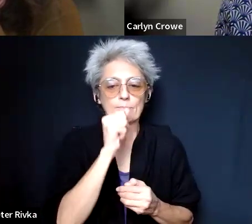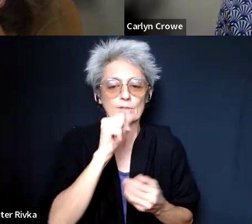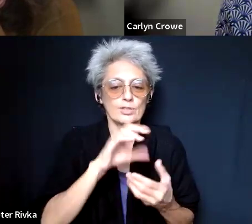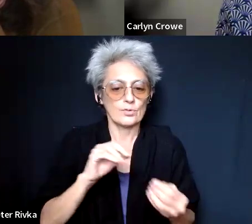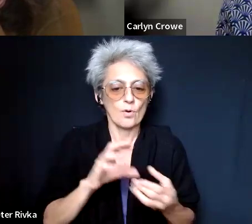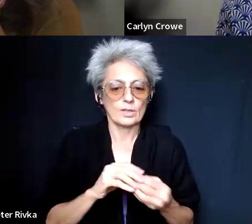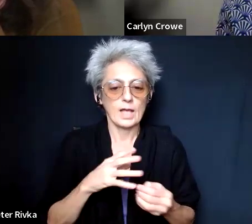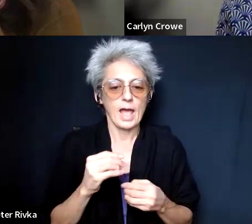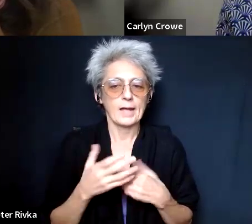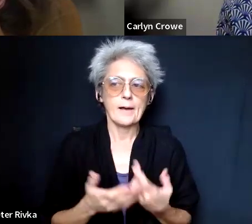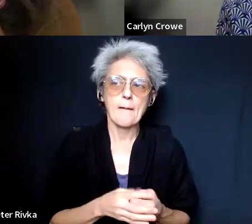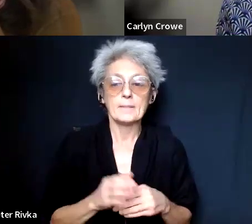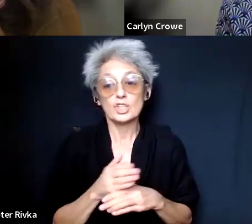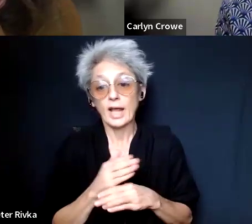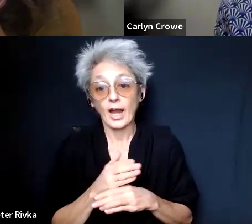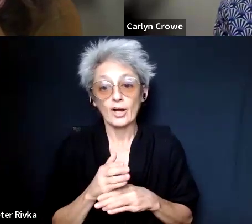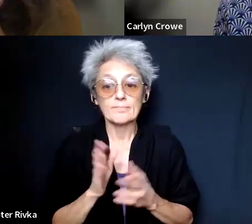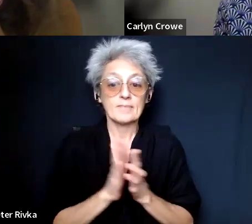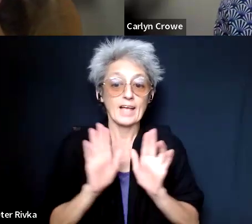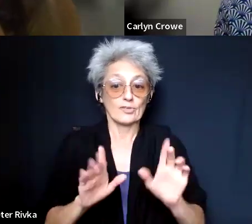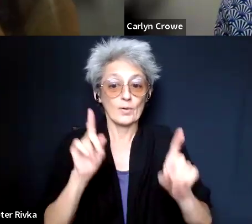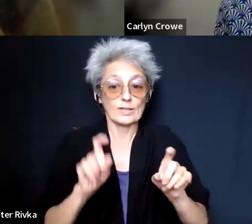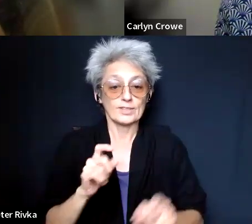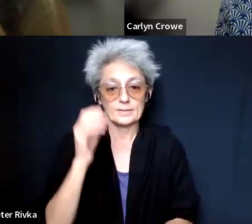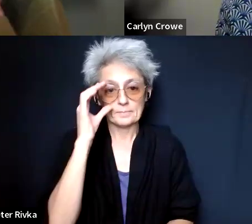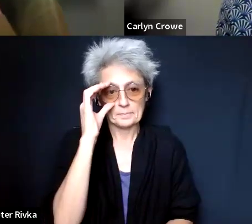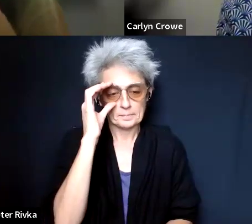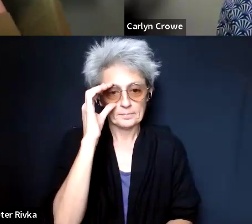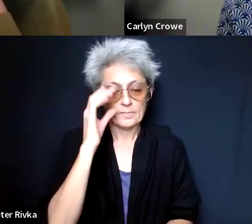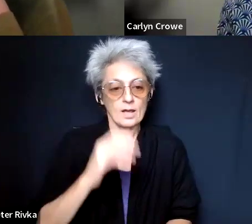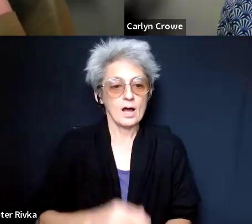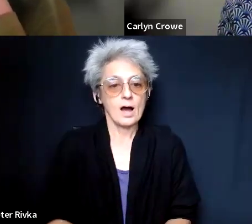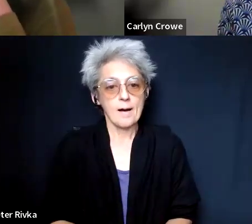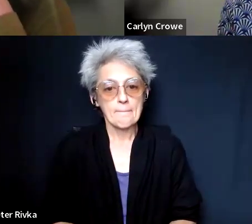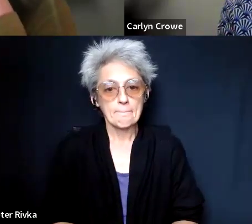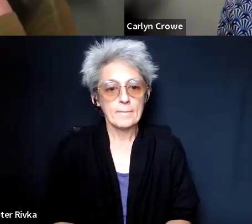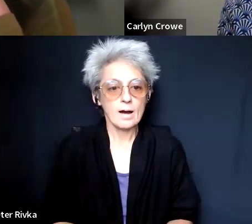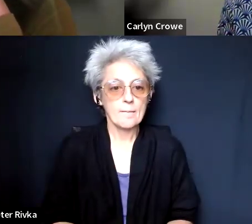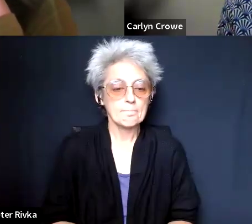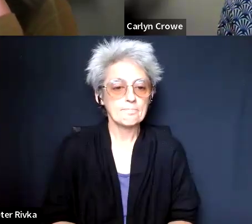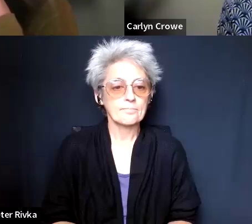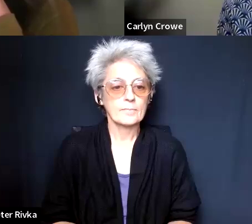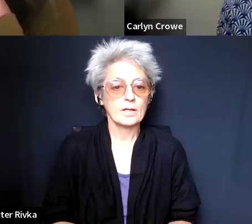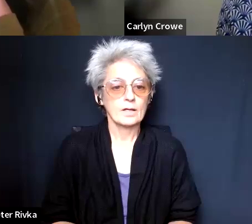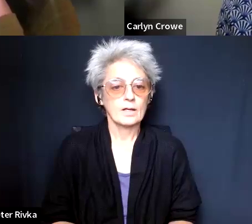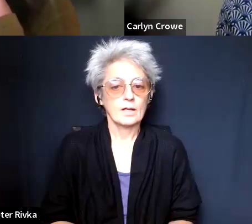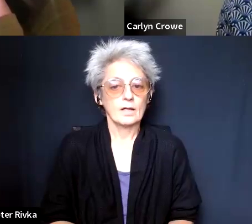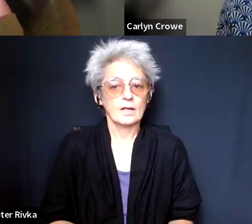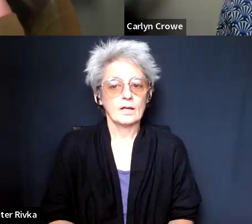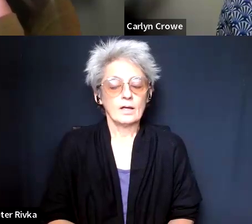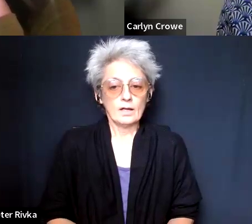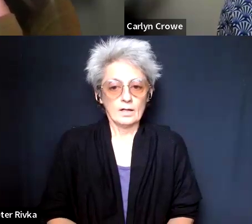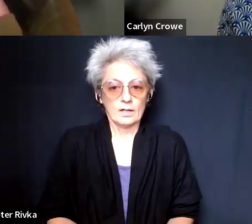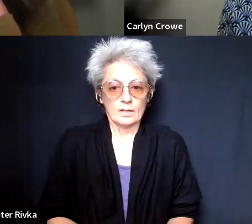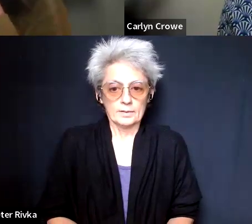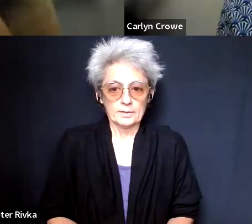share and ask great questions. So we have a couple questions. The questions that we